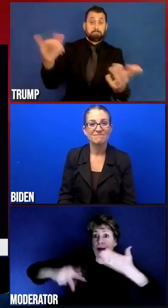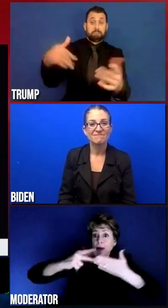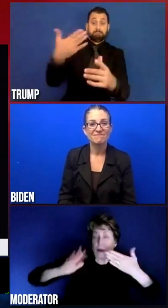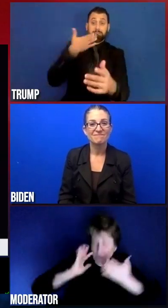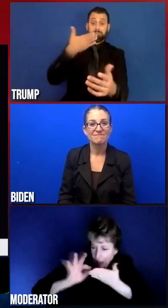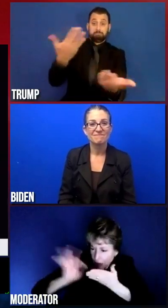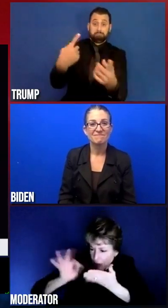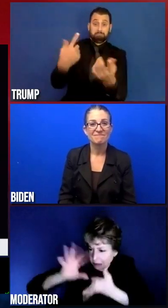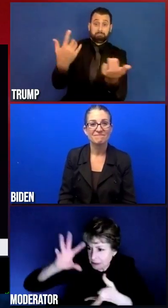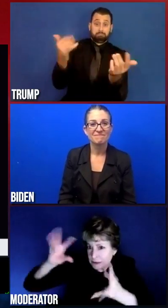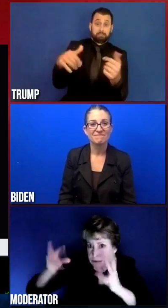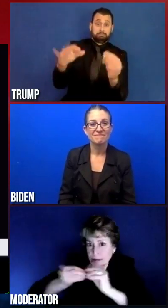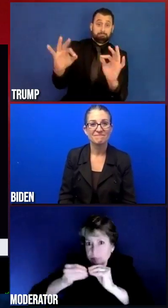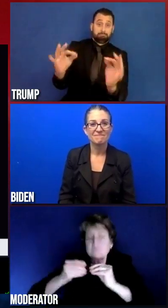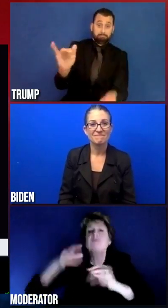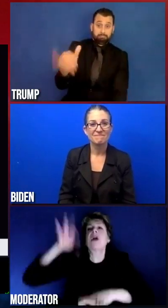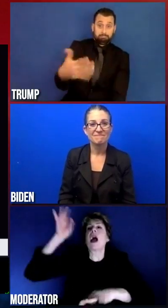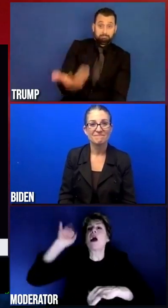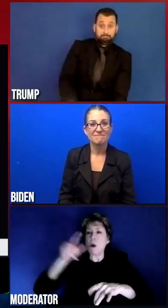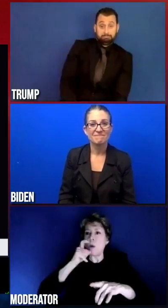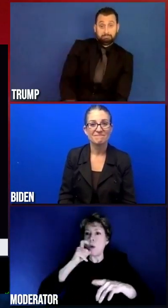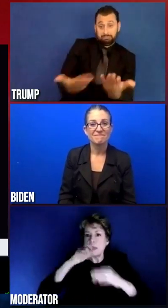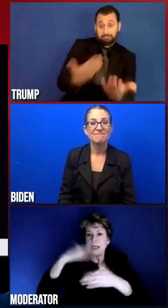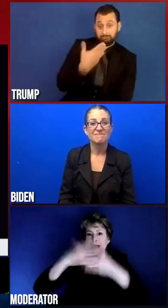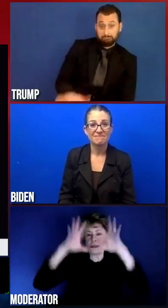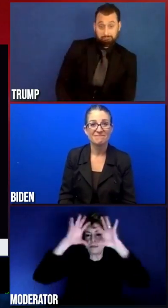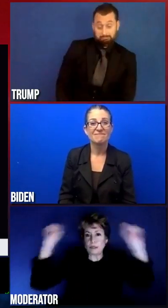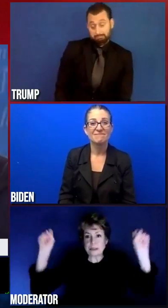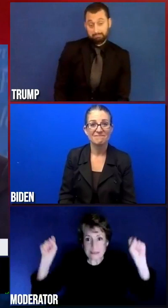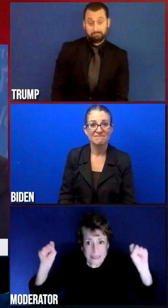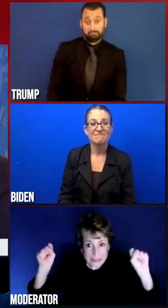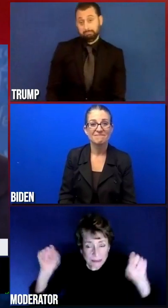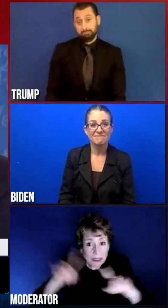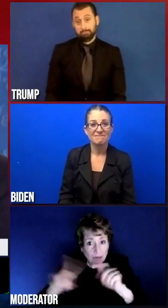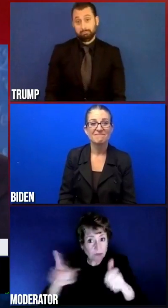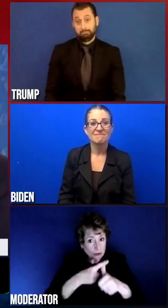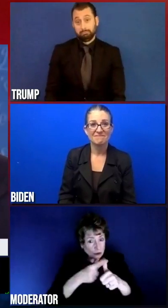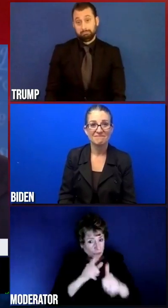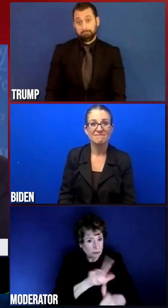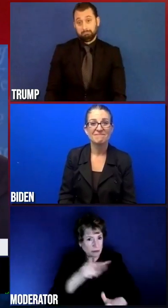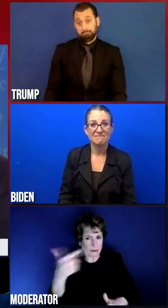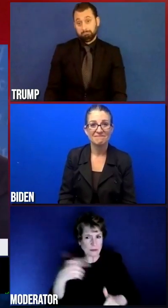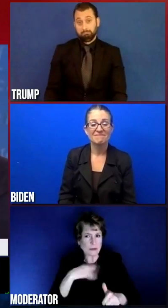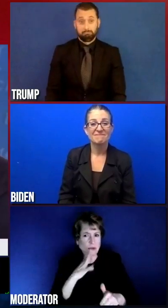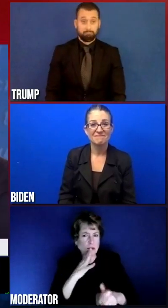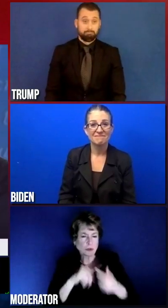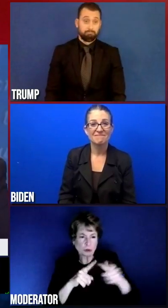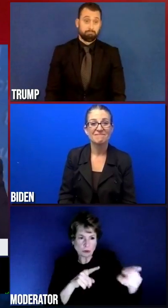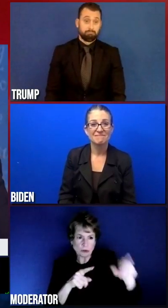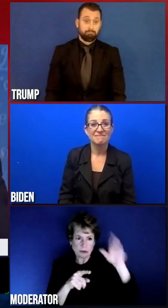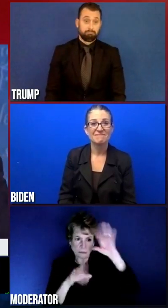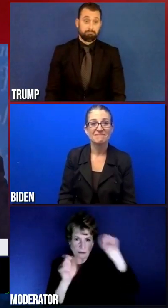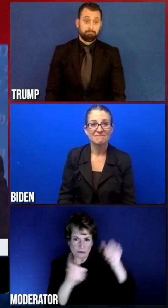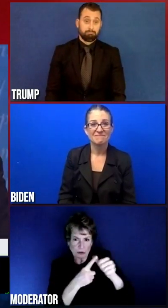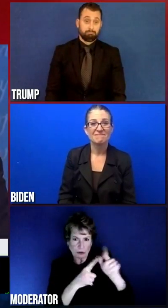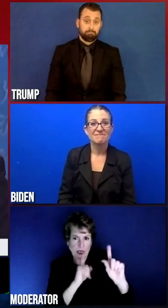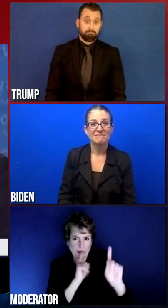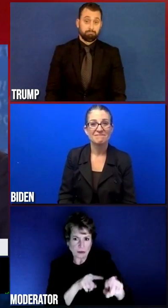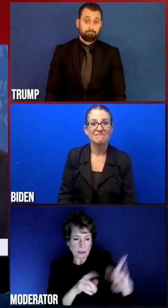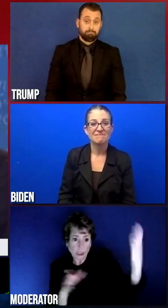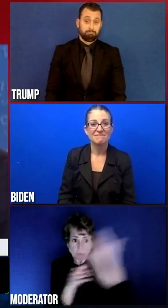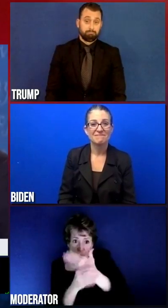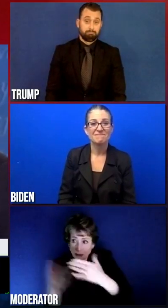So first for you, sir, finally for the vice president, I hope neither of you will interrupt the other. Will you urge